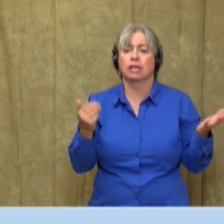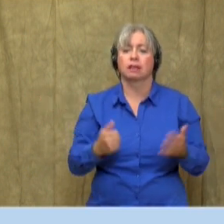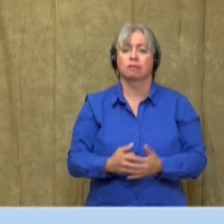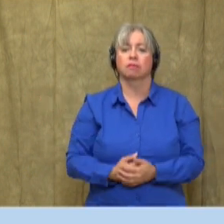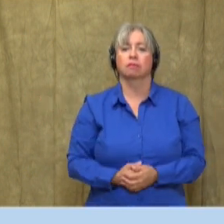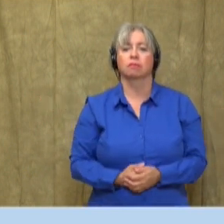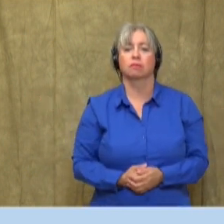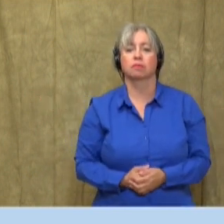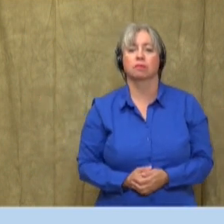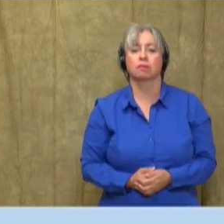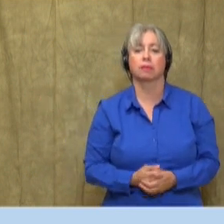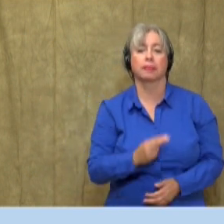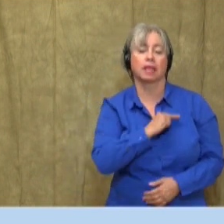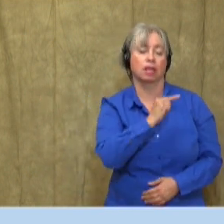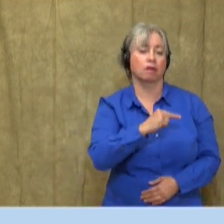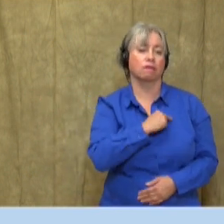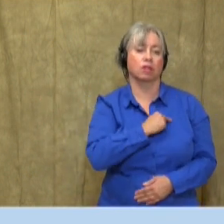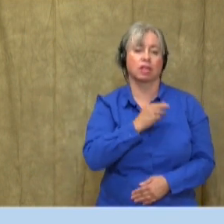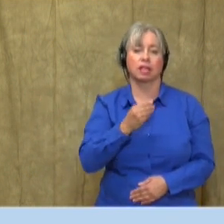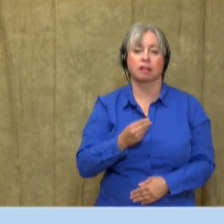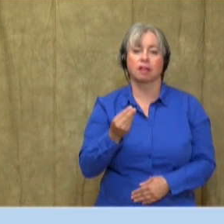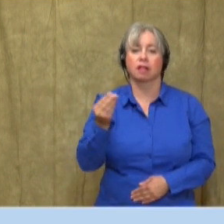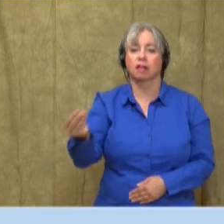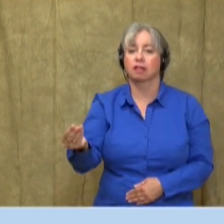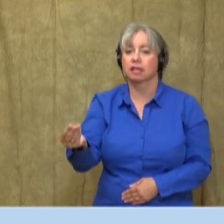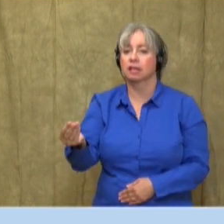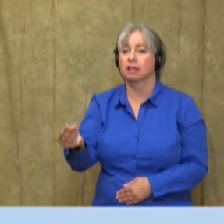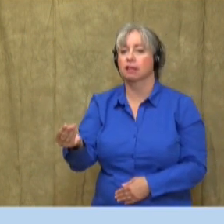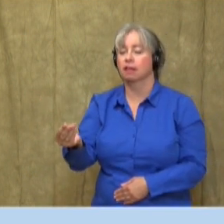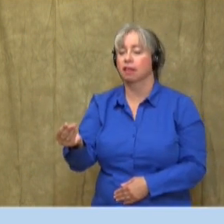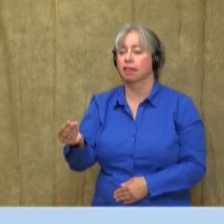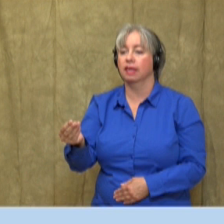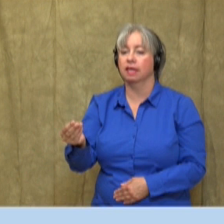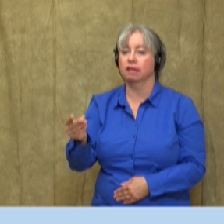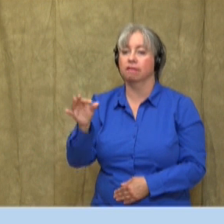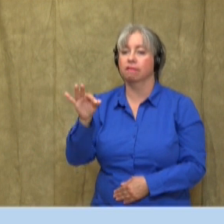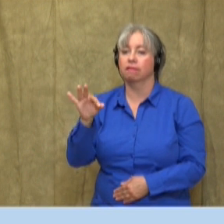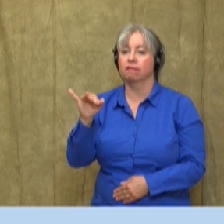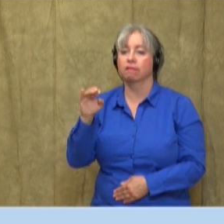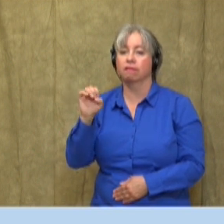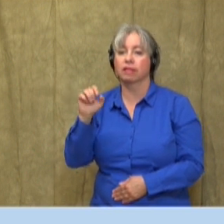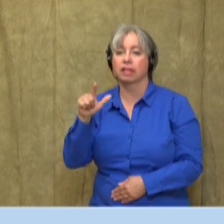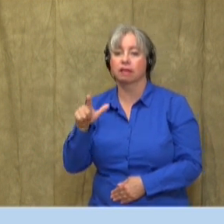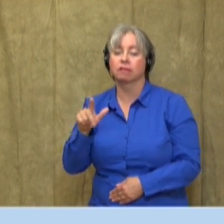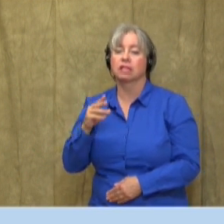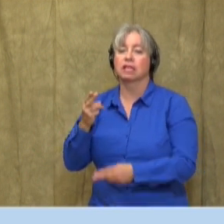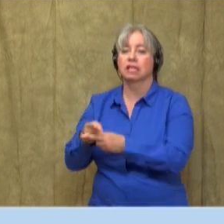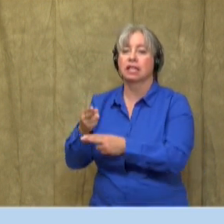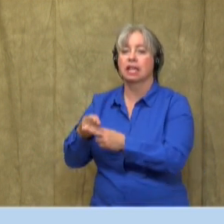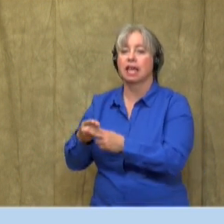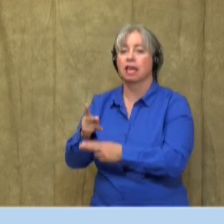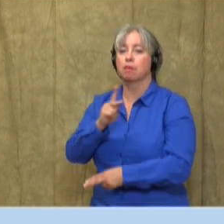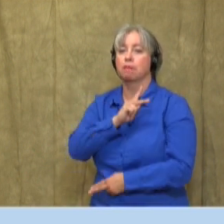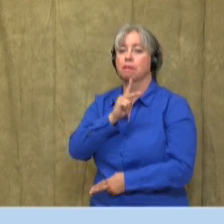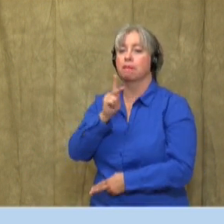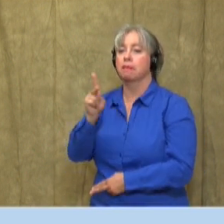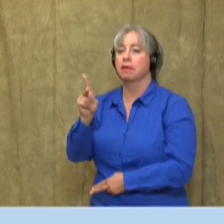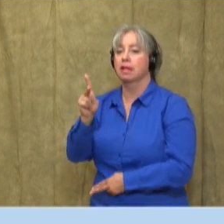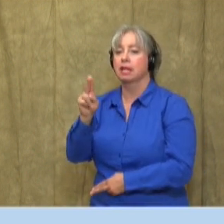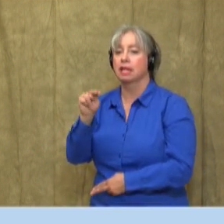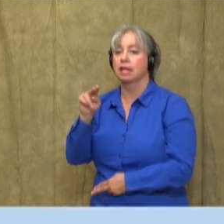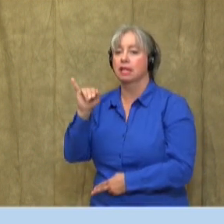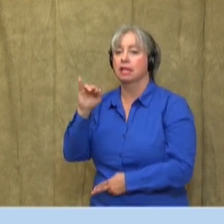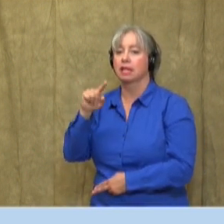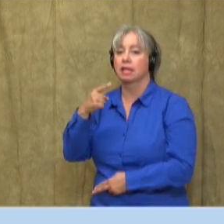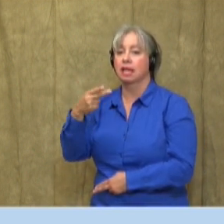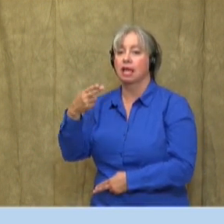you have nobles that are going to give fiefs to people called knights. The lord is actually going to be the person who gives